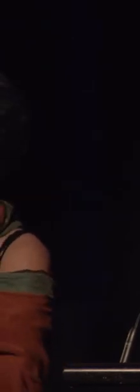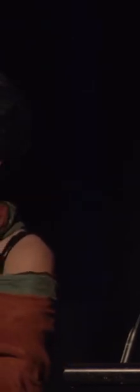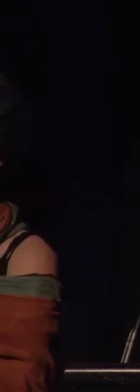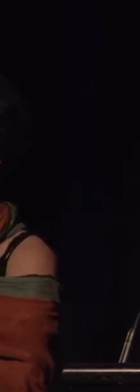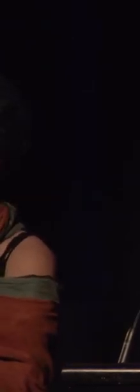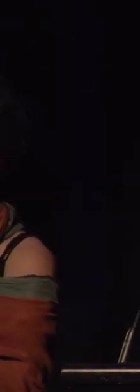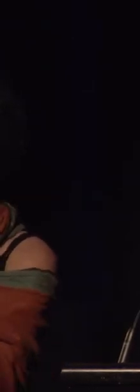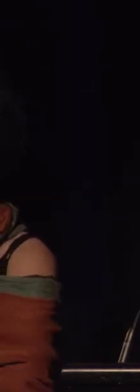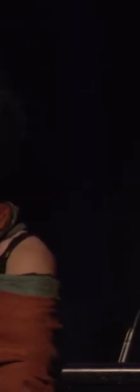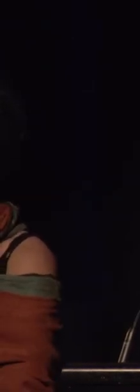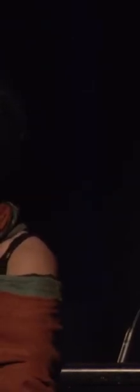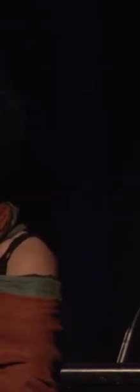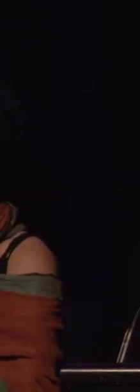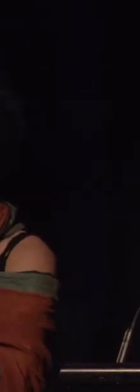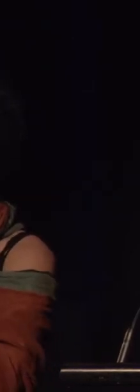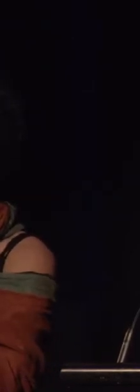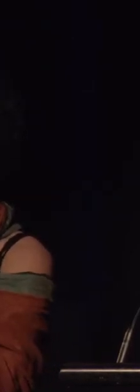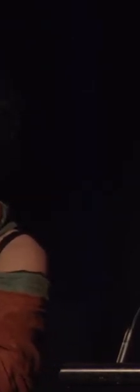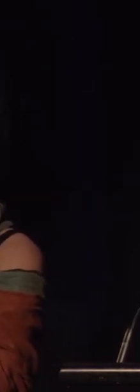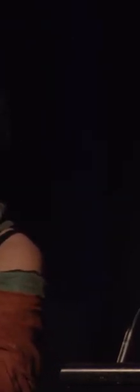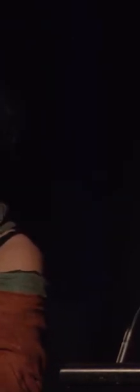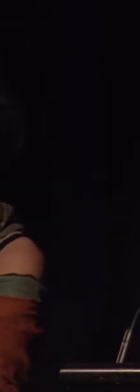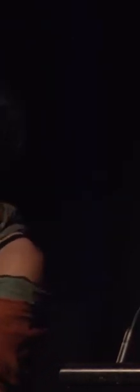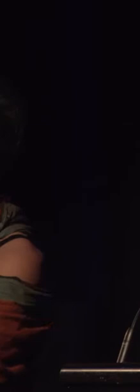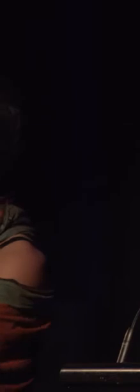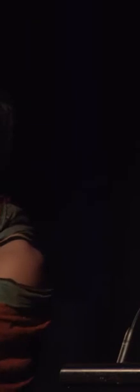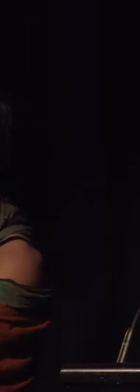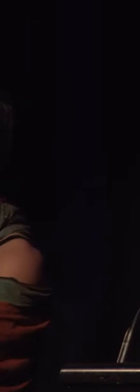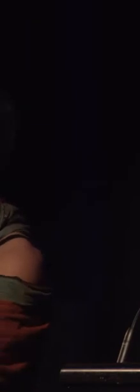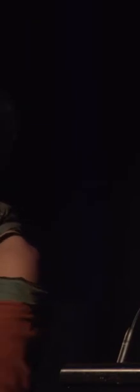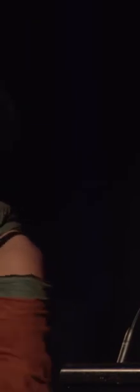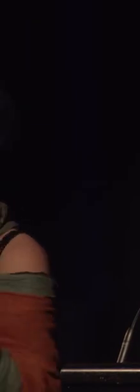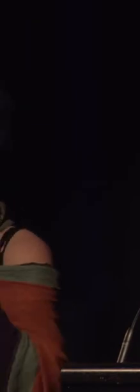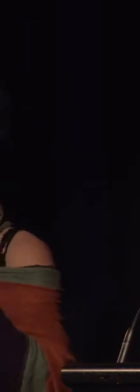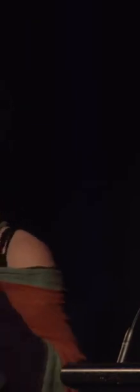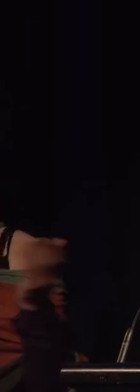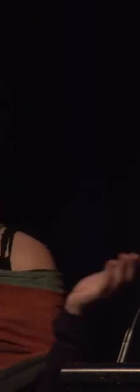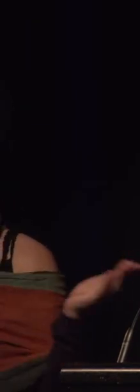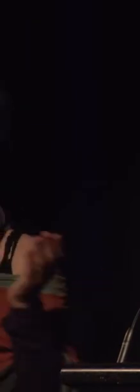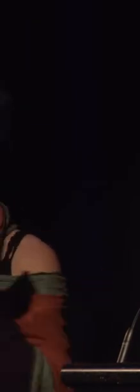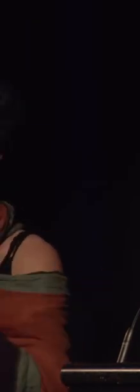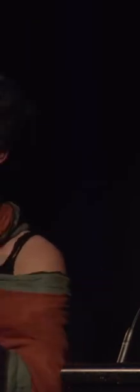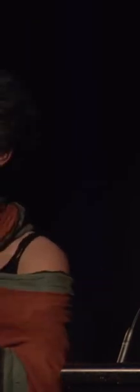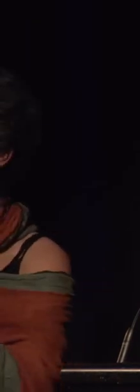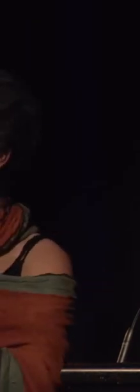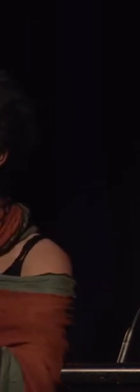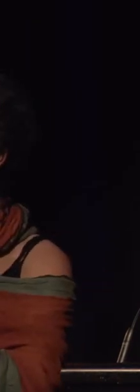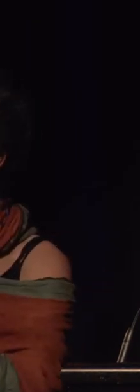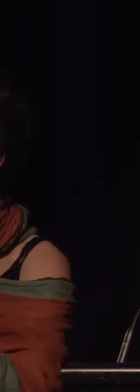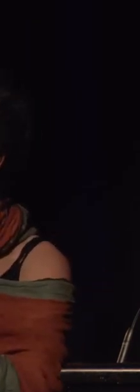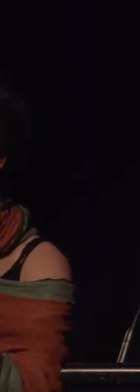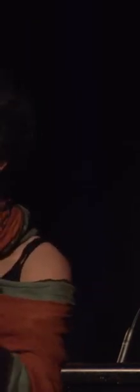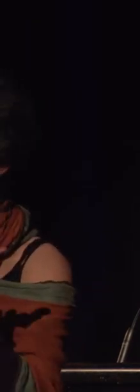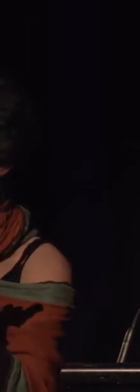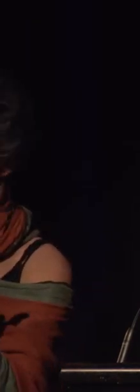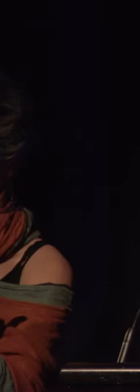Collins. There will be some questions from me, from advocate readers and the HITS listeners, and the